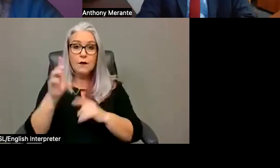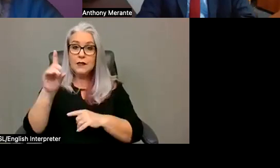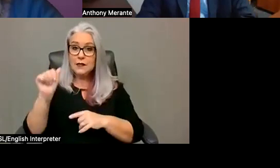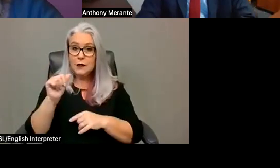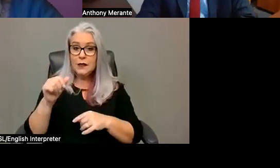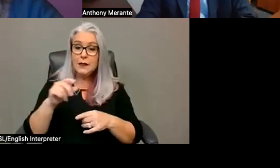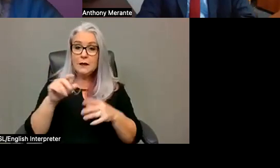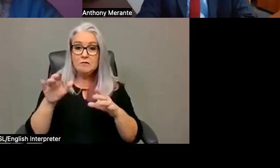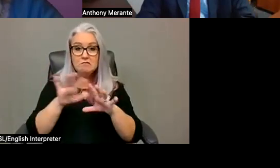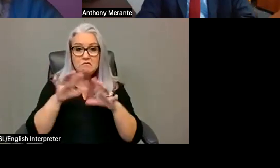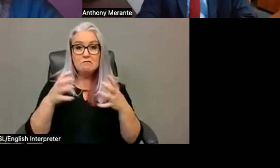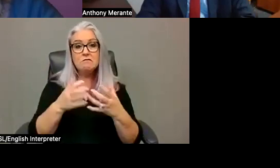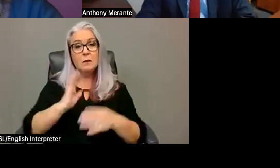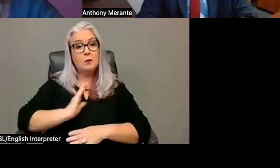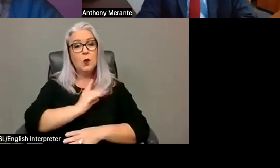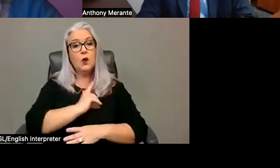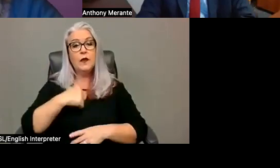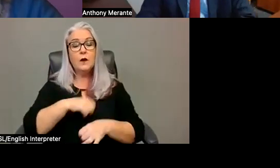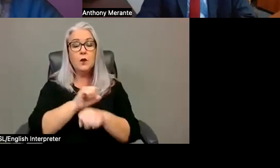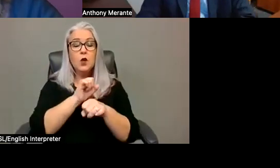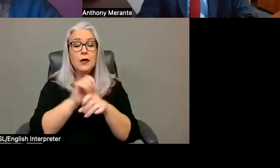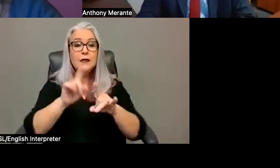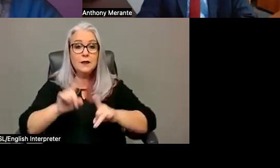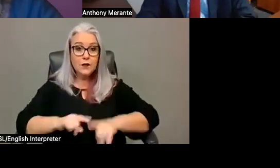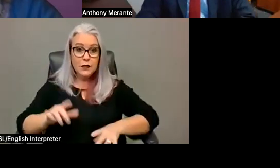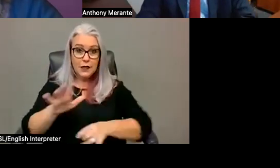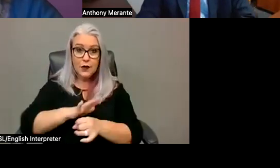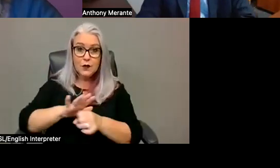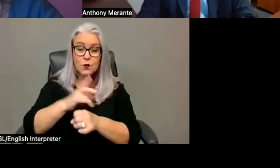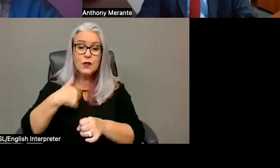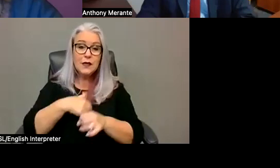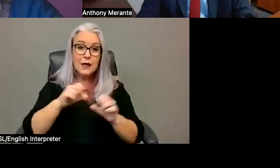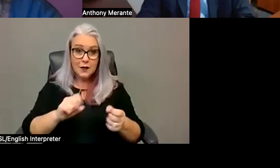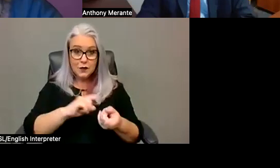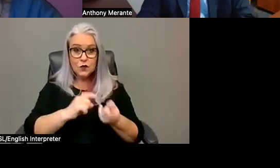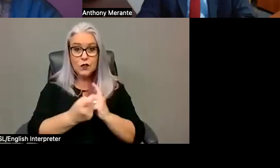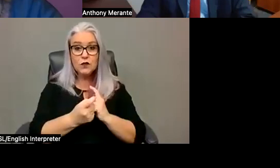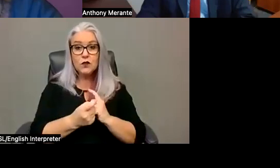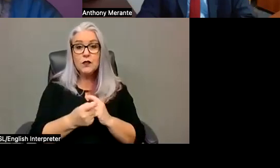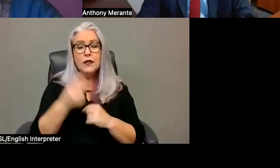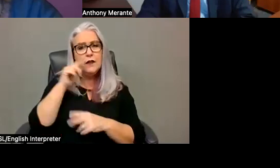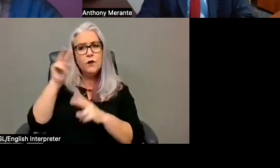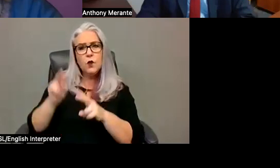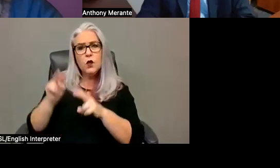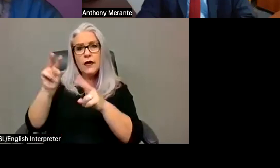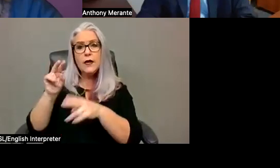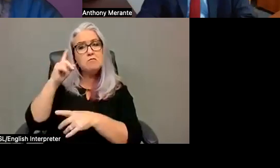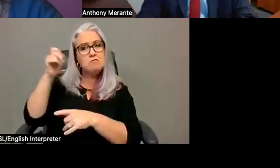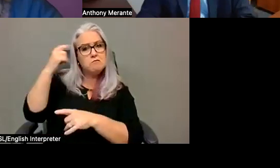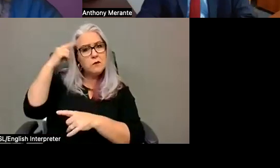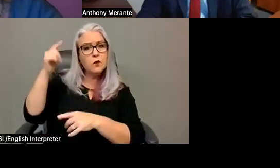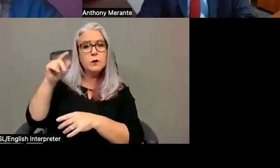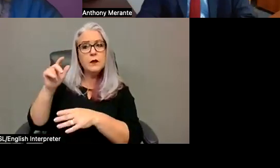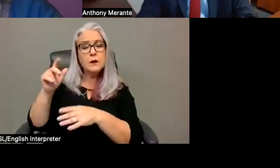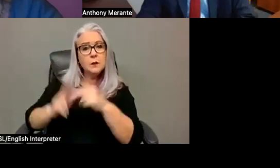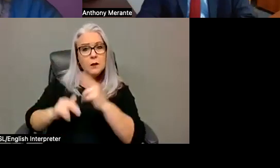with us on different areas in the government that we can make changes. You know what? If you look at municipal buildings, while they're old, they